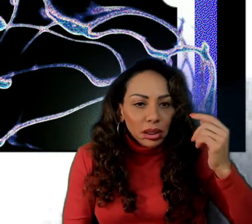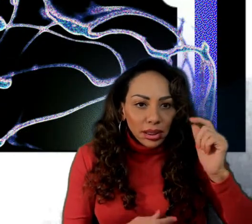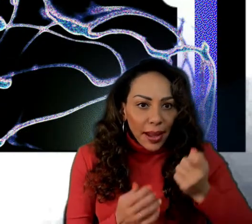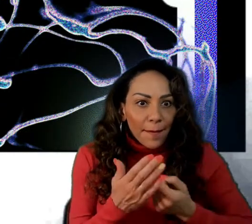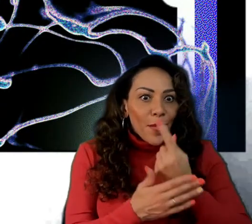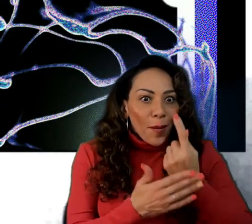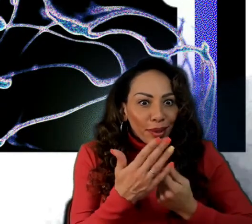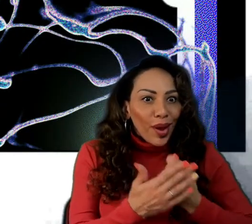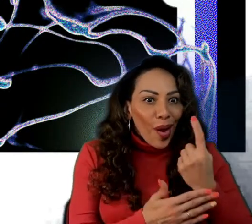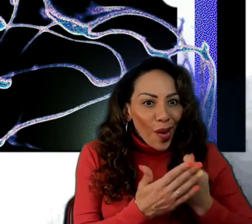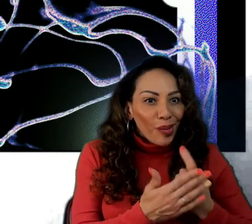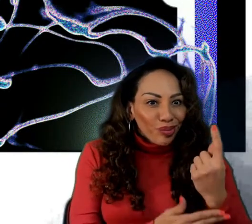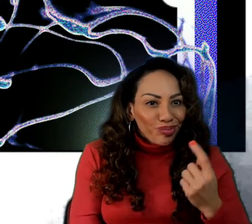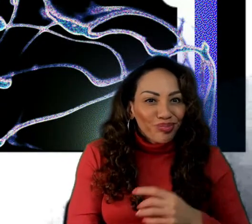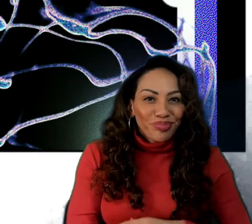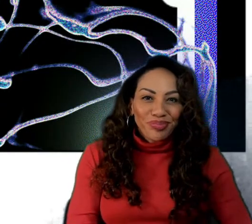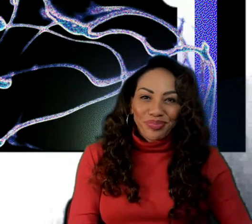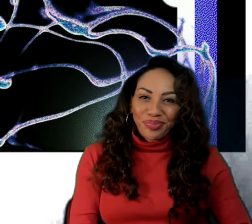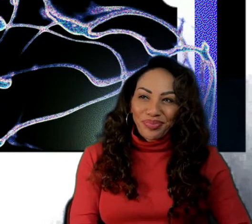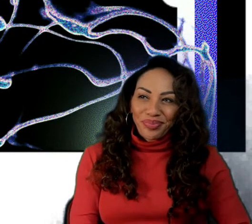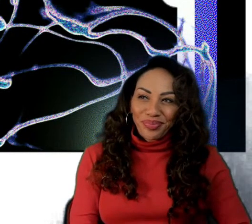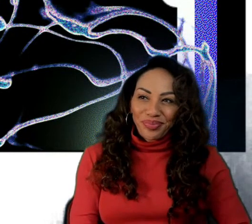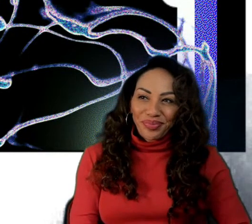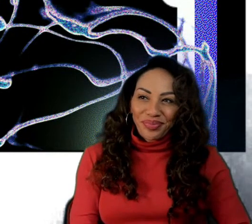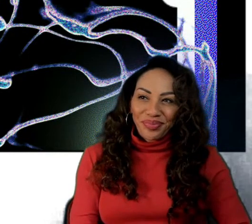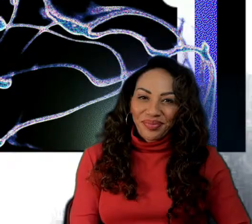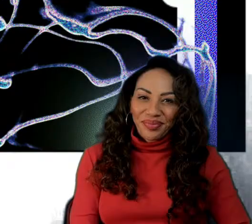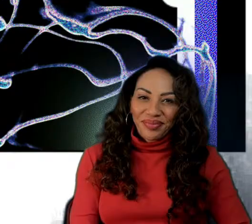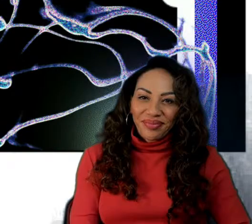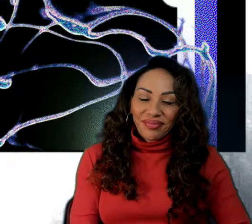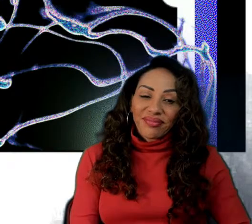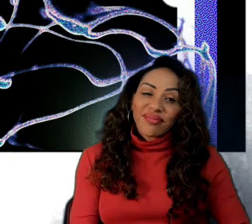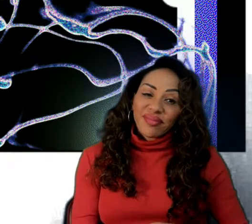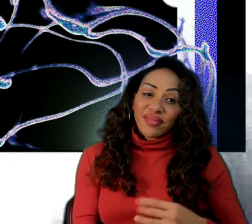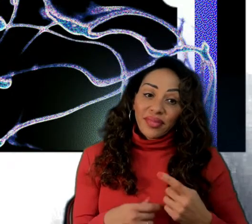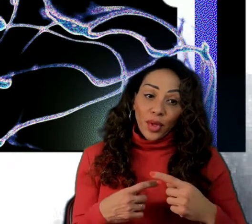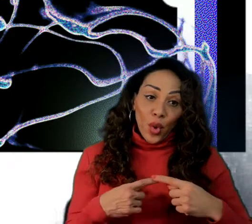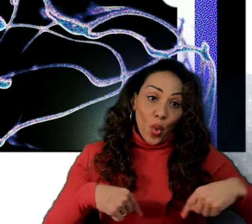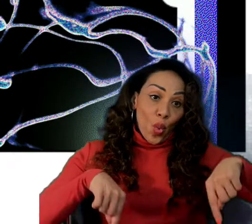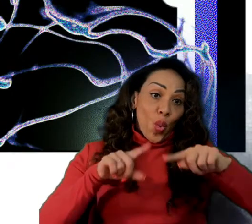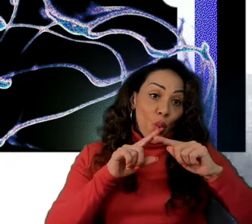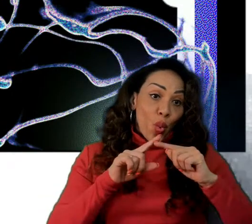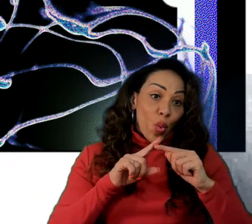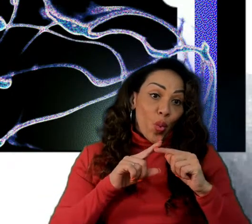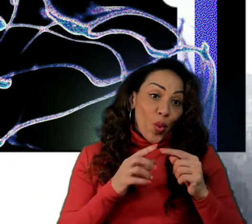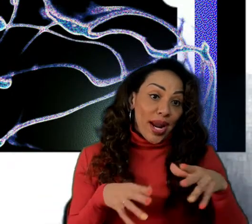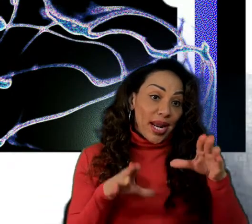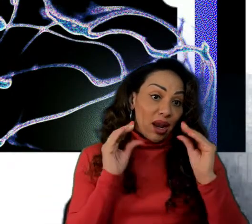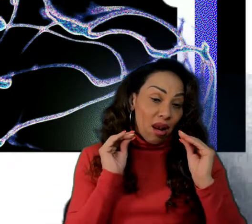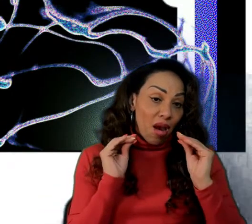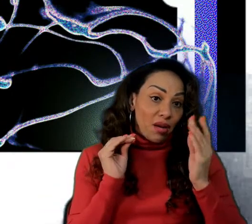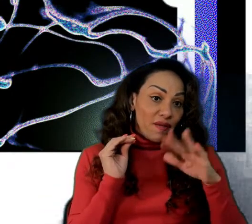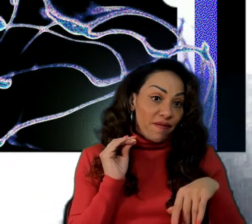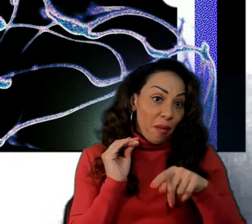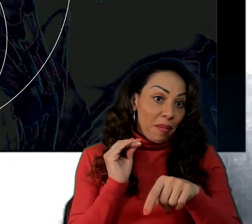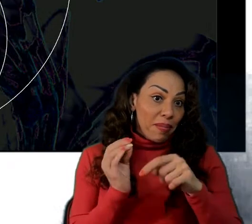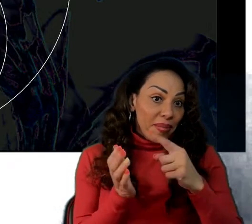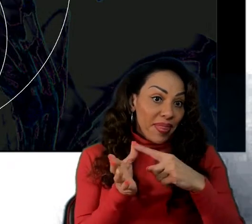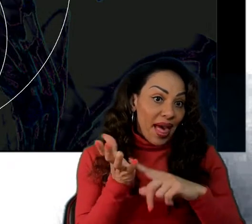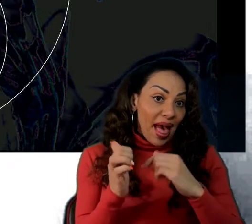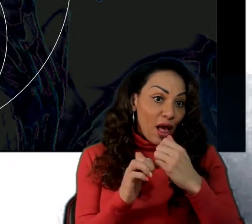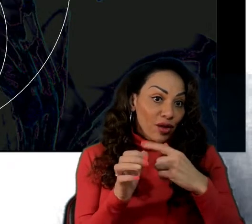So I also wanted to say some lessons that we learned from the algae, or what it taught us working with it, because it definitely changed